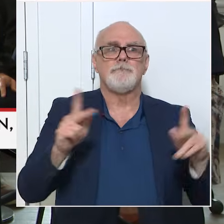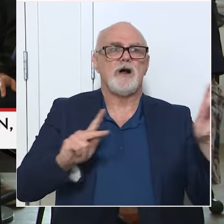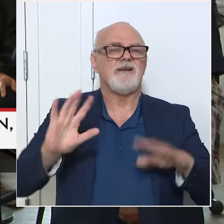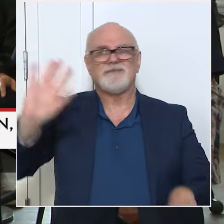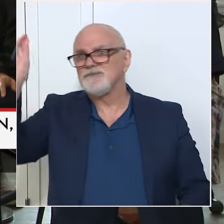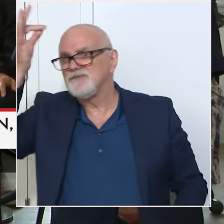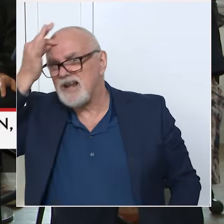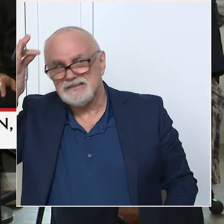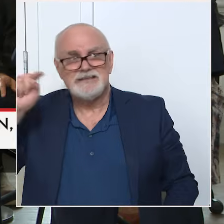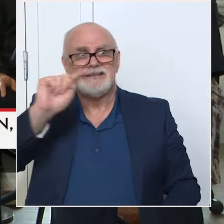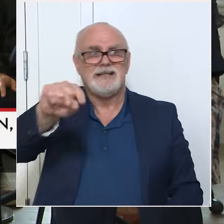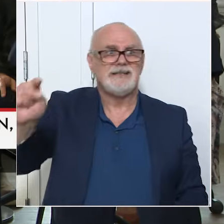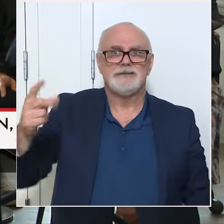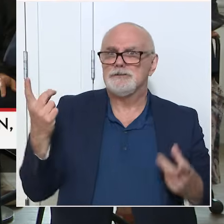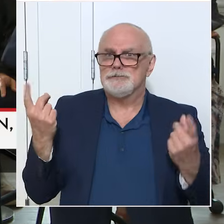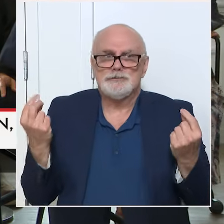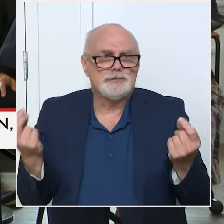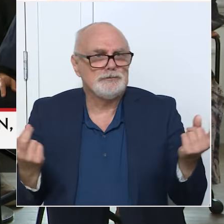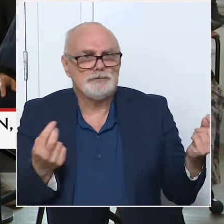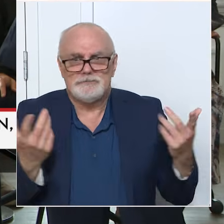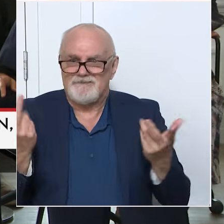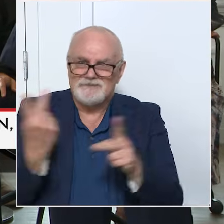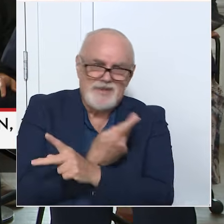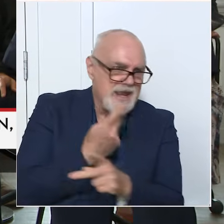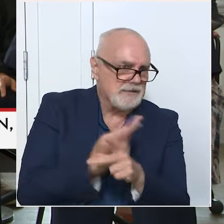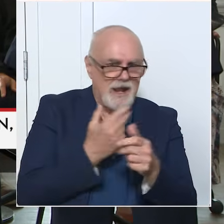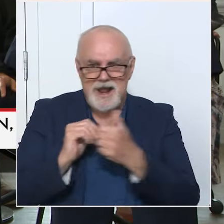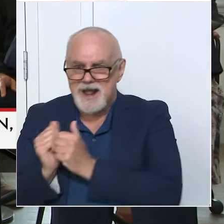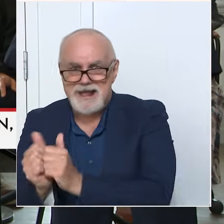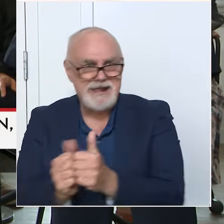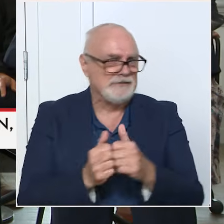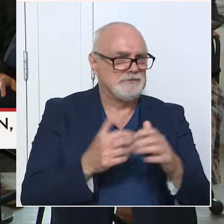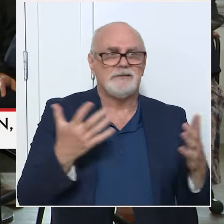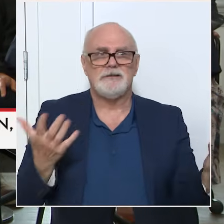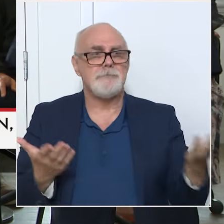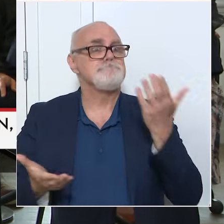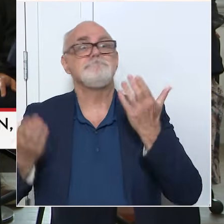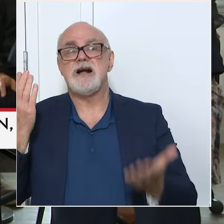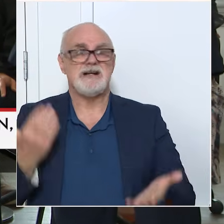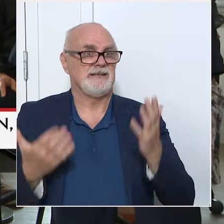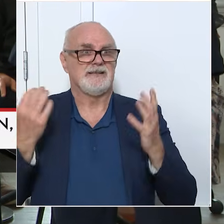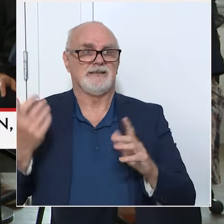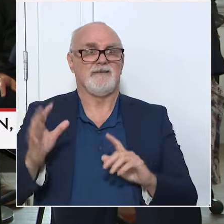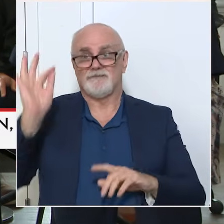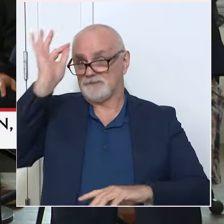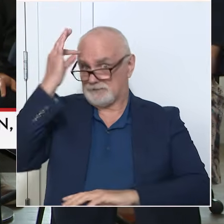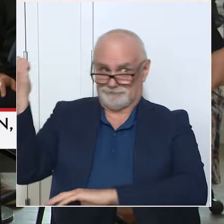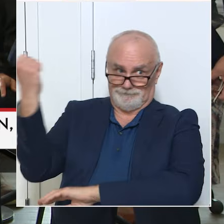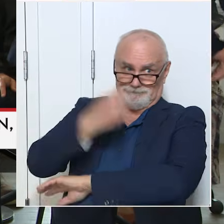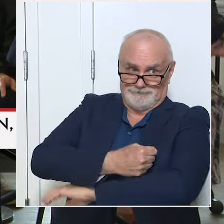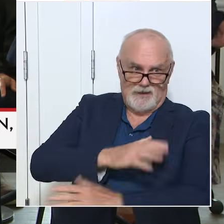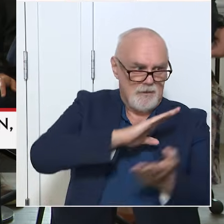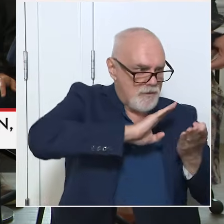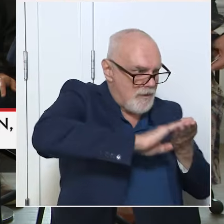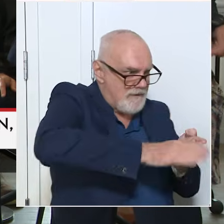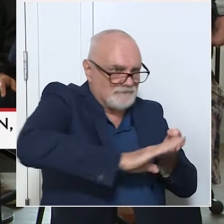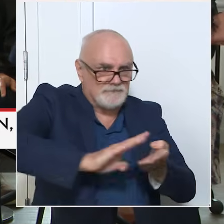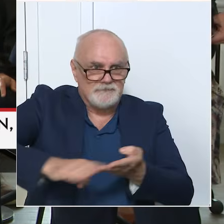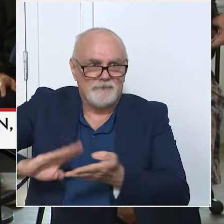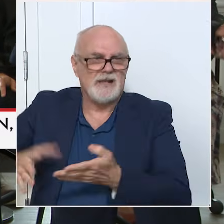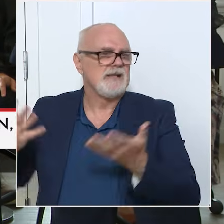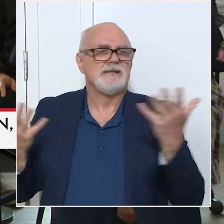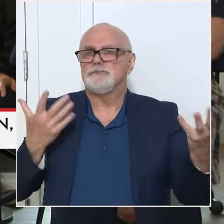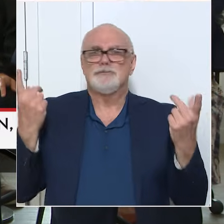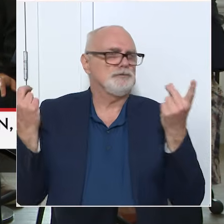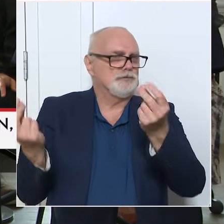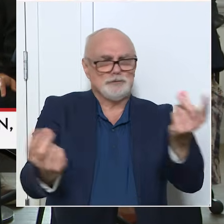might find themselves either because of mass layoffs due to the shutdown or the end of the Doge